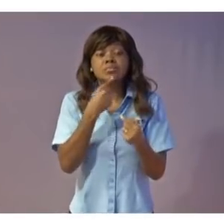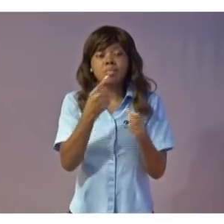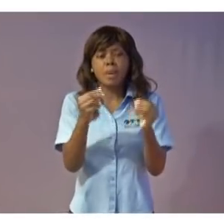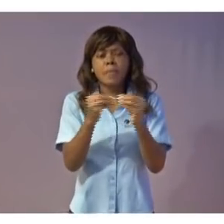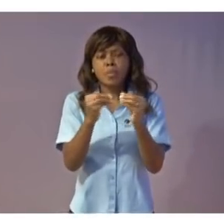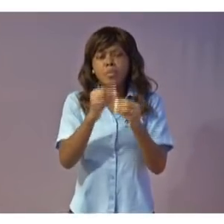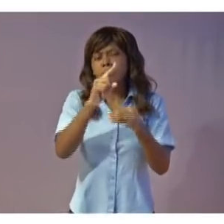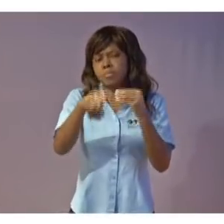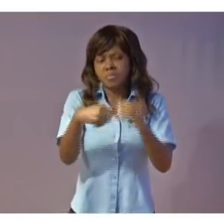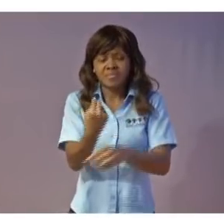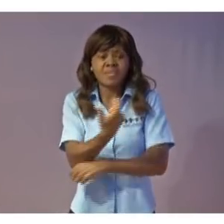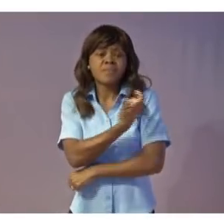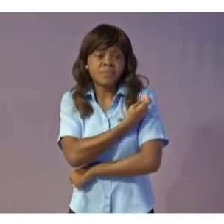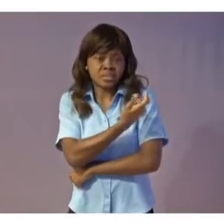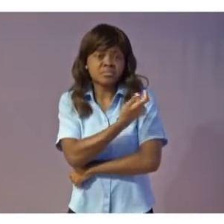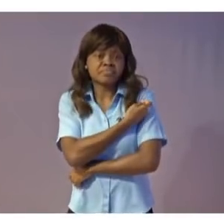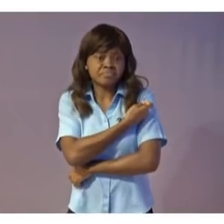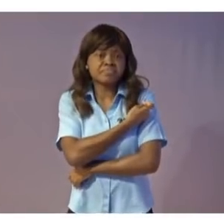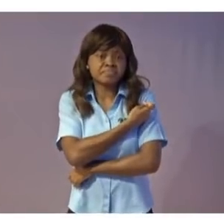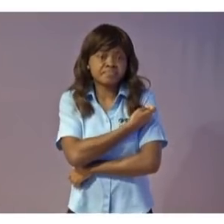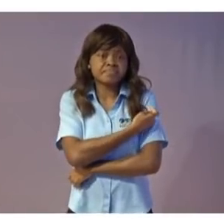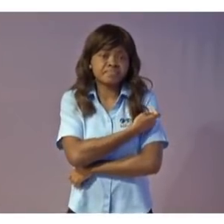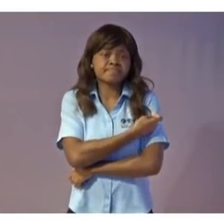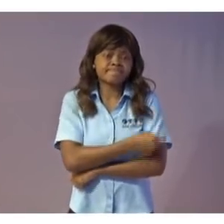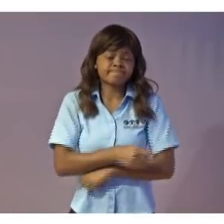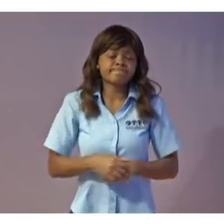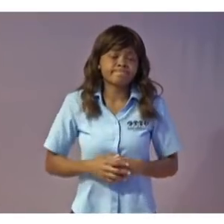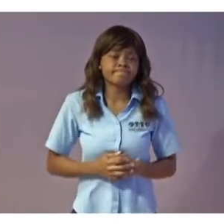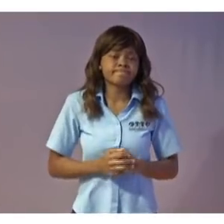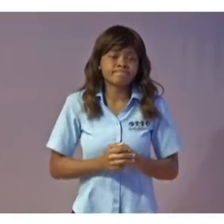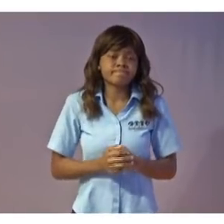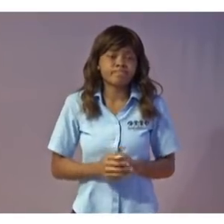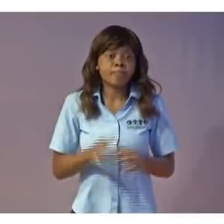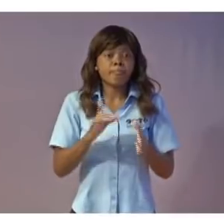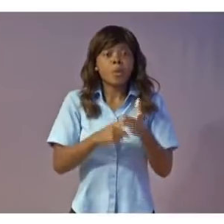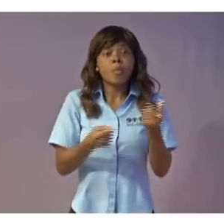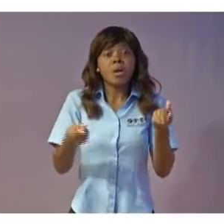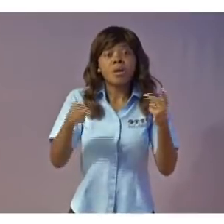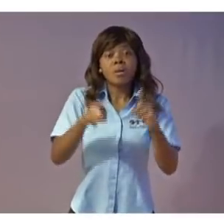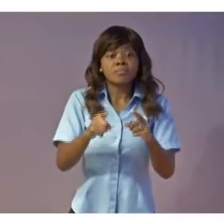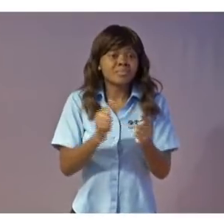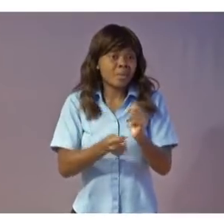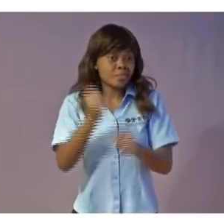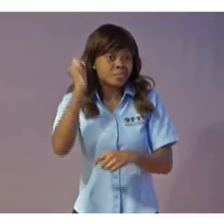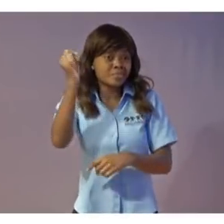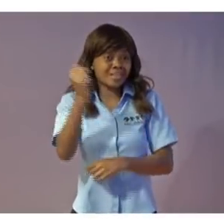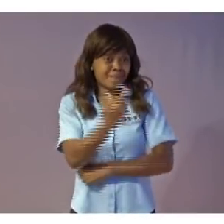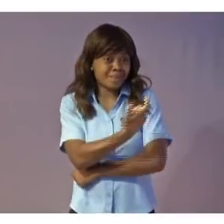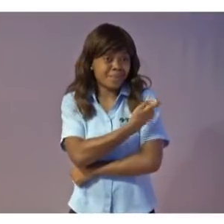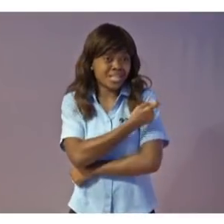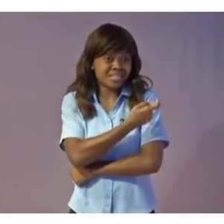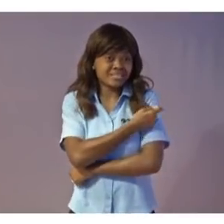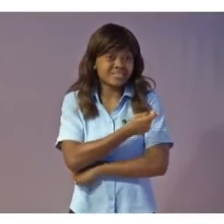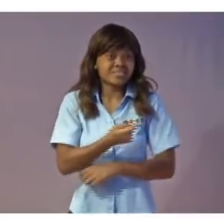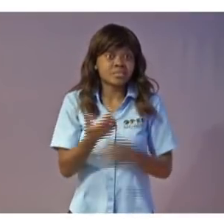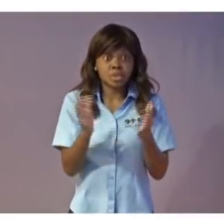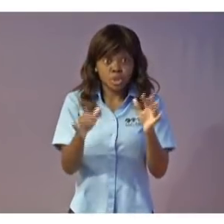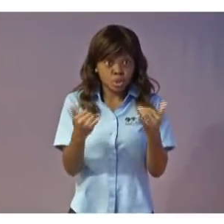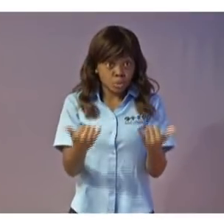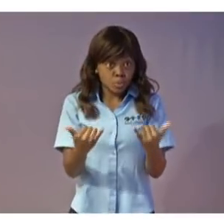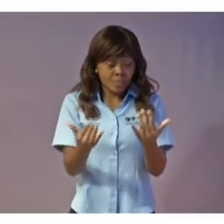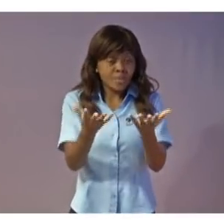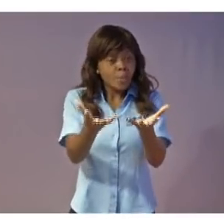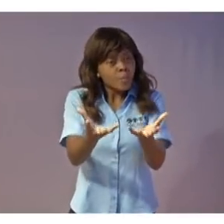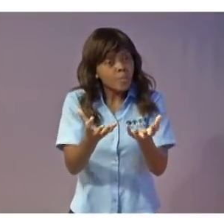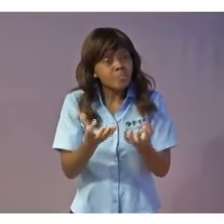of persons as part of our national vaccination drive, and I'd like to now present